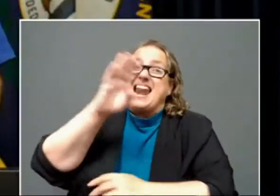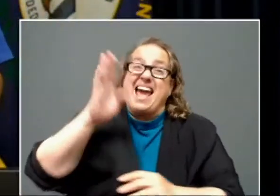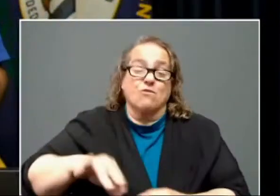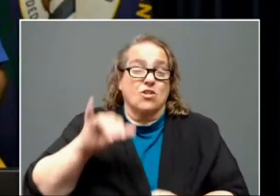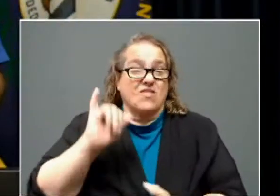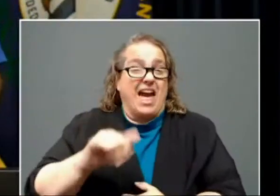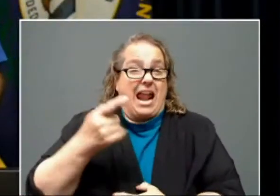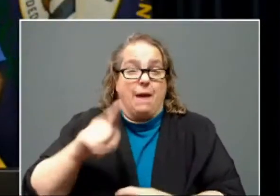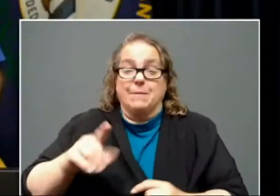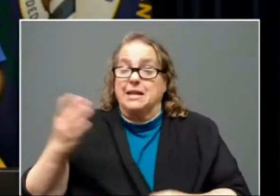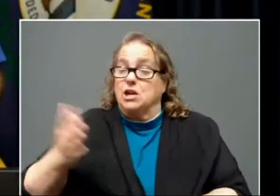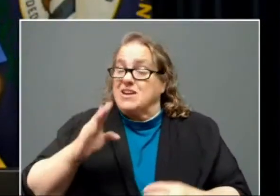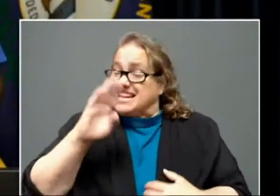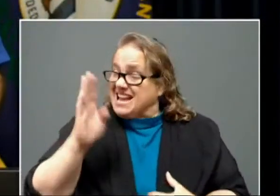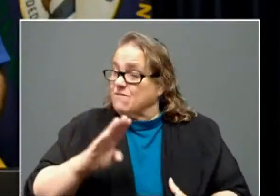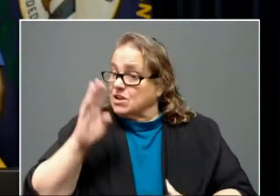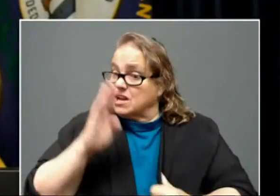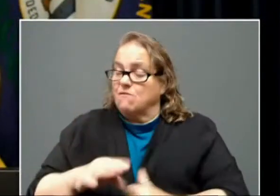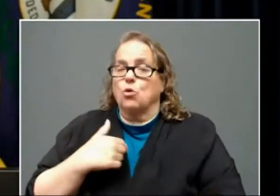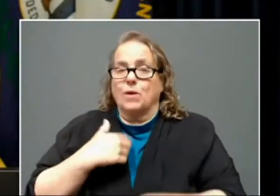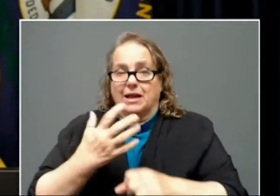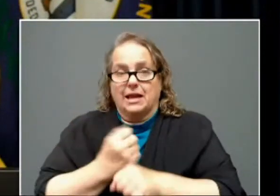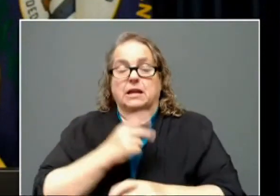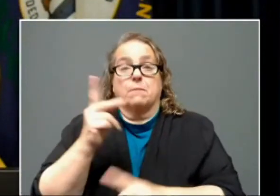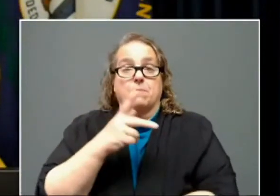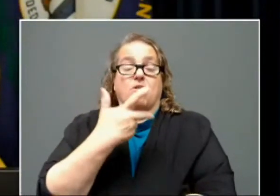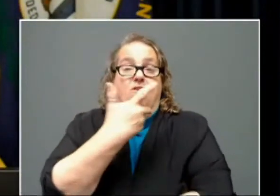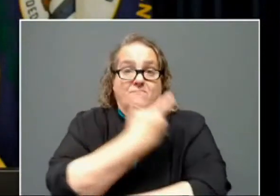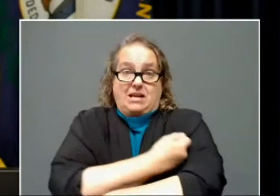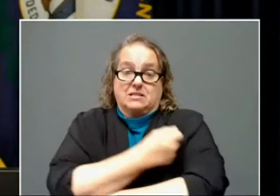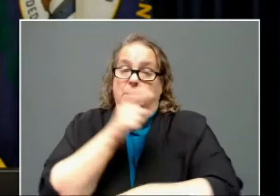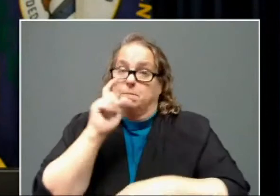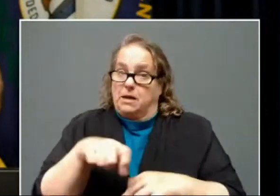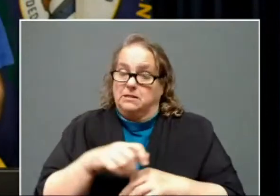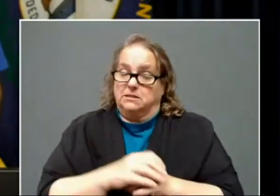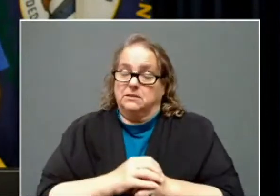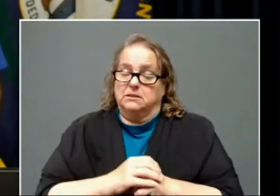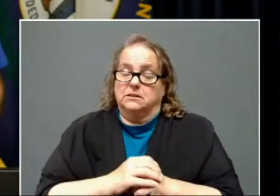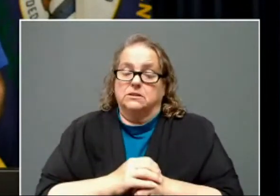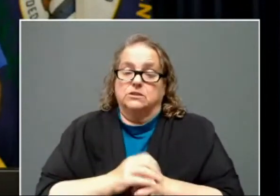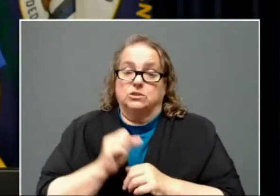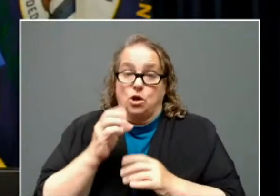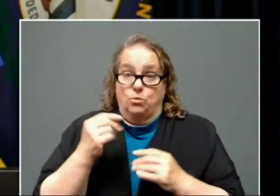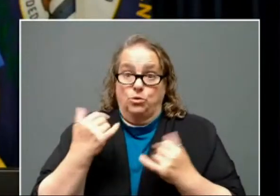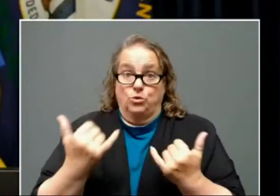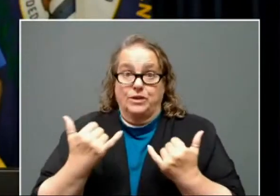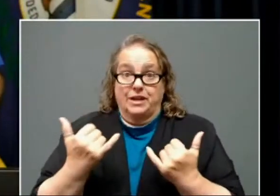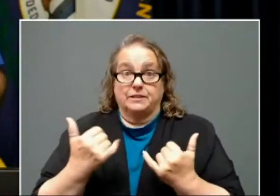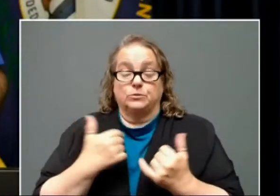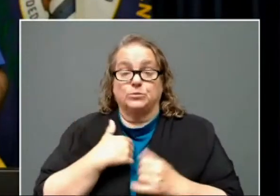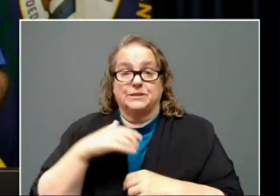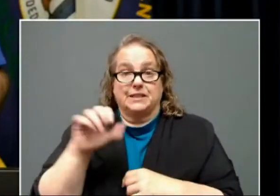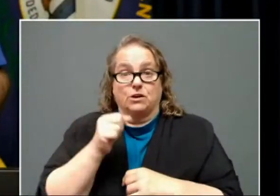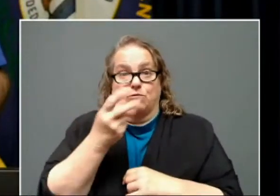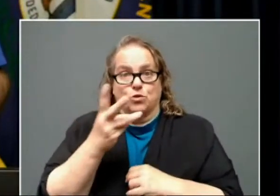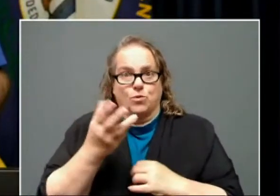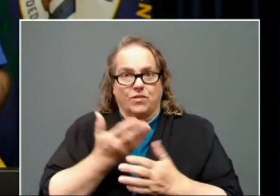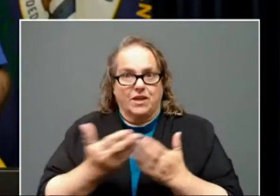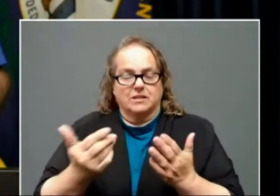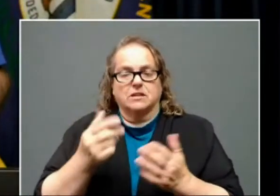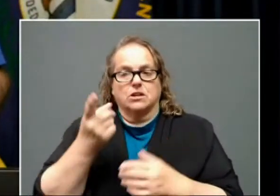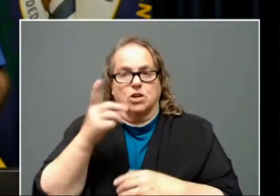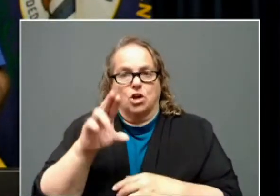here is we get people vaccinated. So today, we're taking a couple of steps, and Dr. Stack will